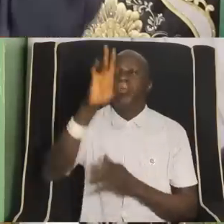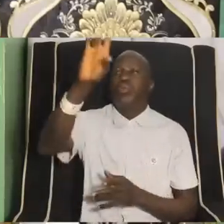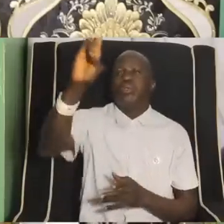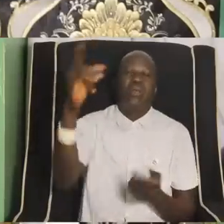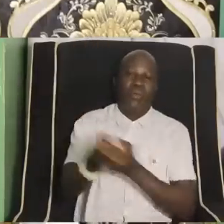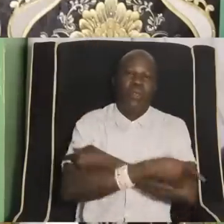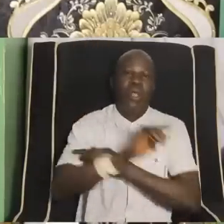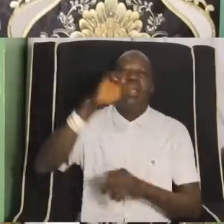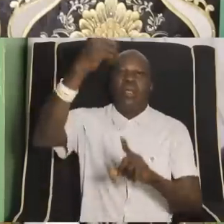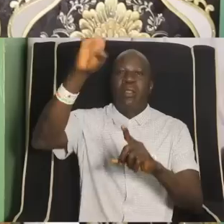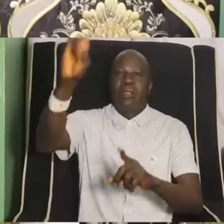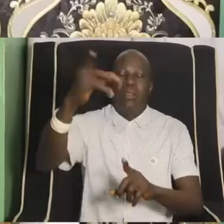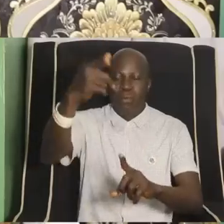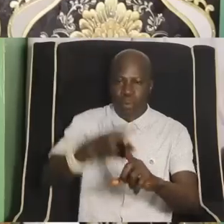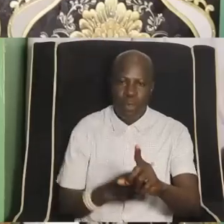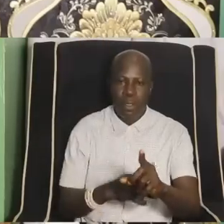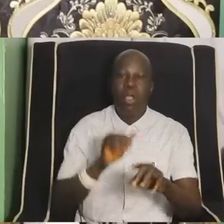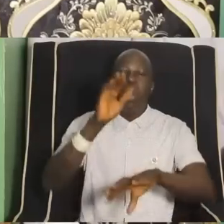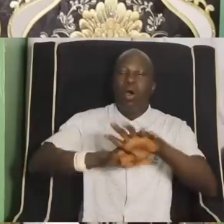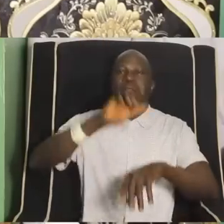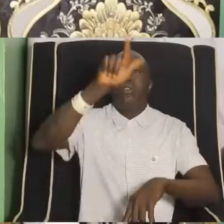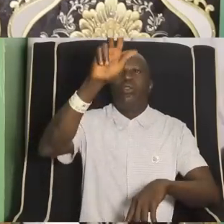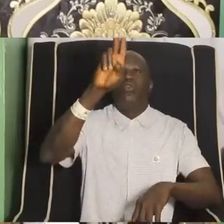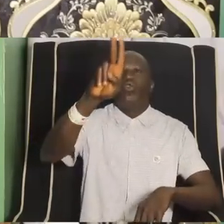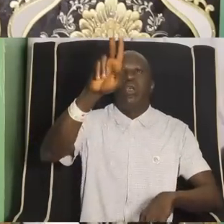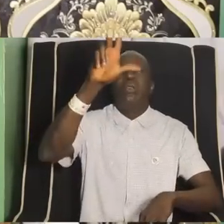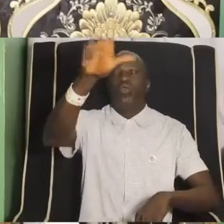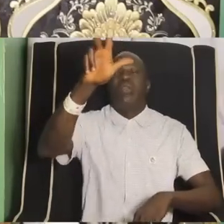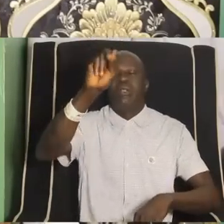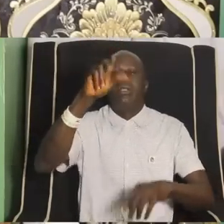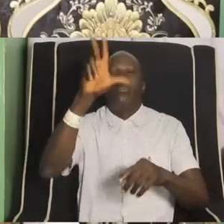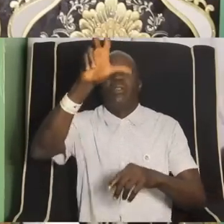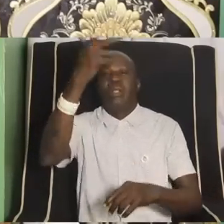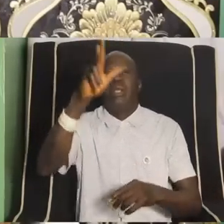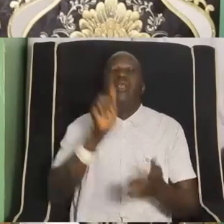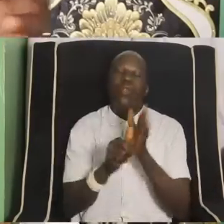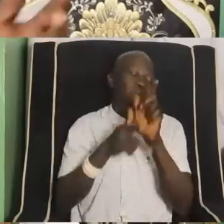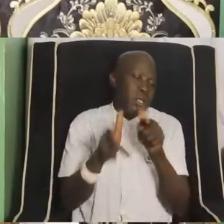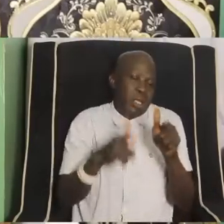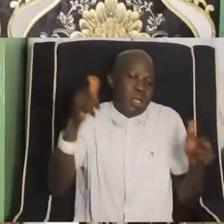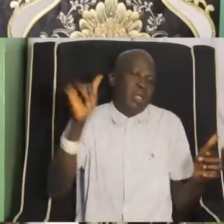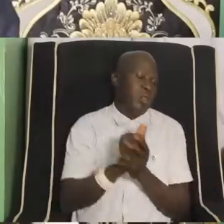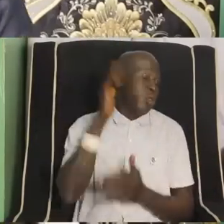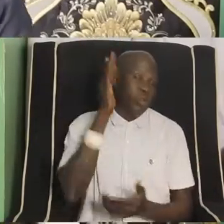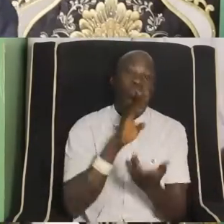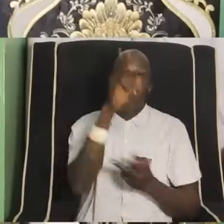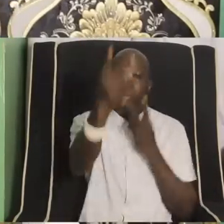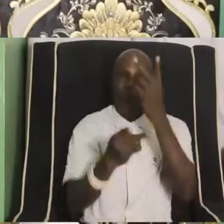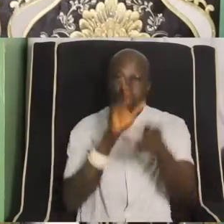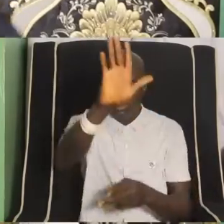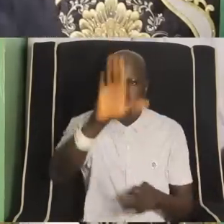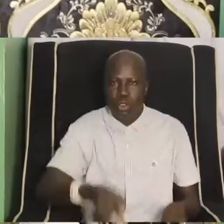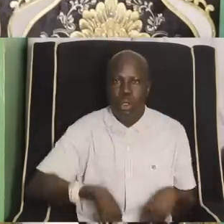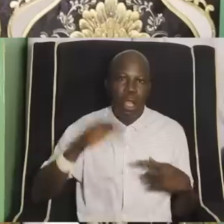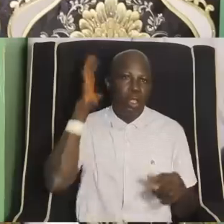day. Oṣu keje. Seventh month. Ọdun 2023. Yeah, 2023. O ma ni agbara. You should be great. A fẹ be aye re o. We want to visit your life. Itẹrẹ